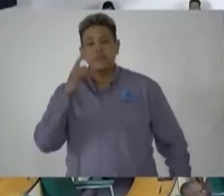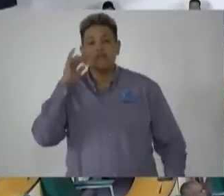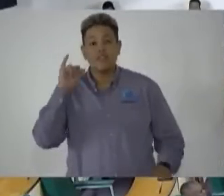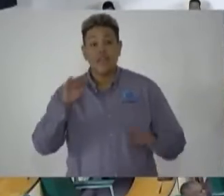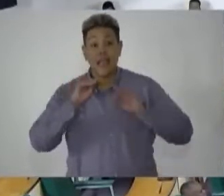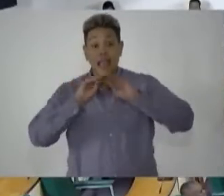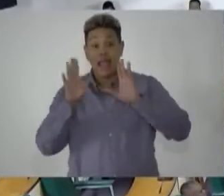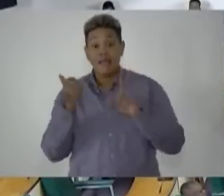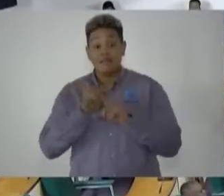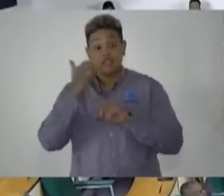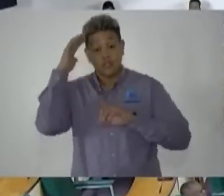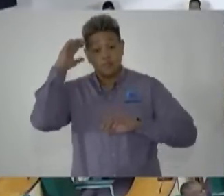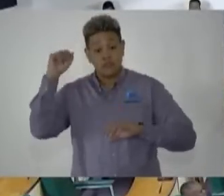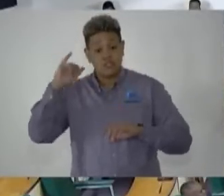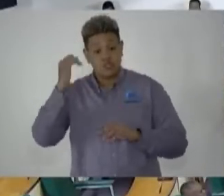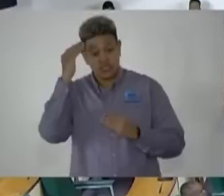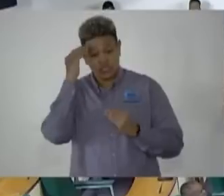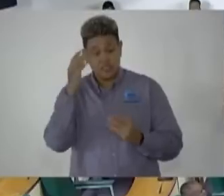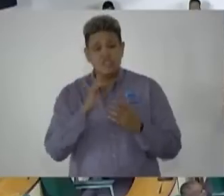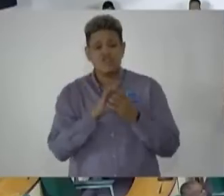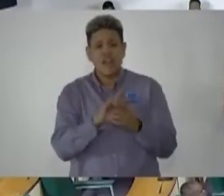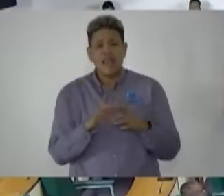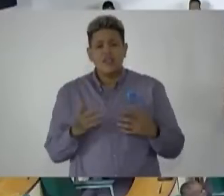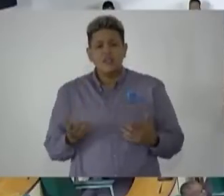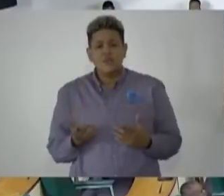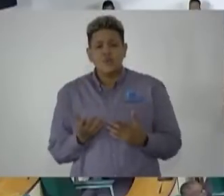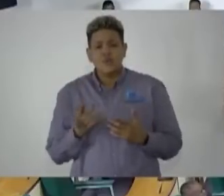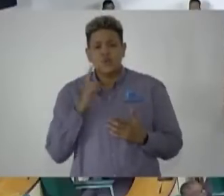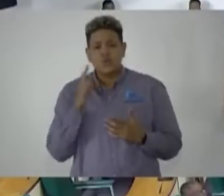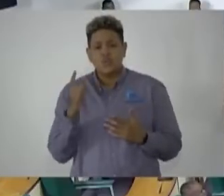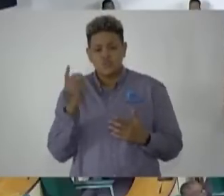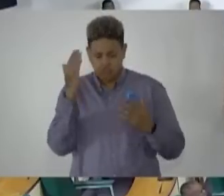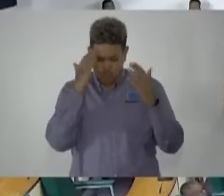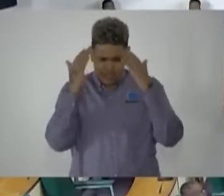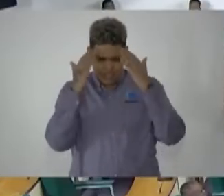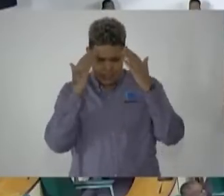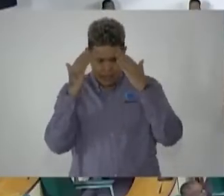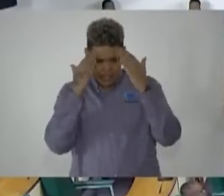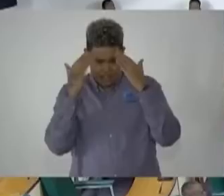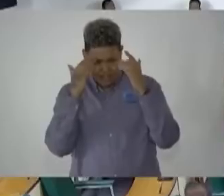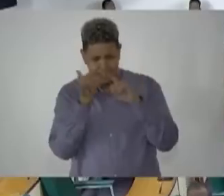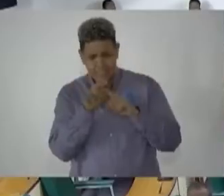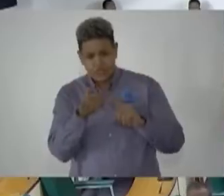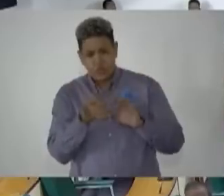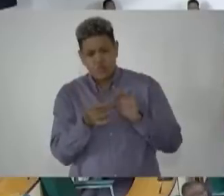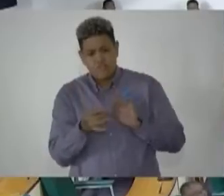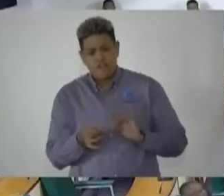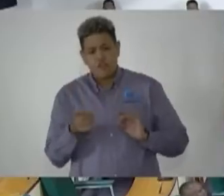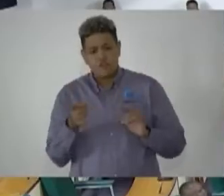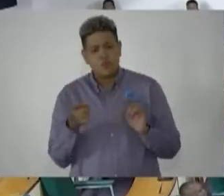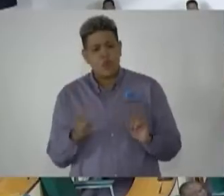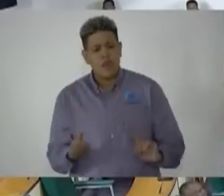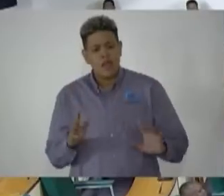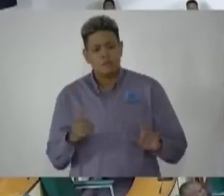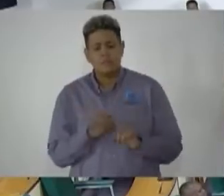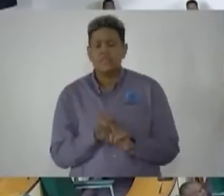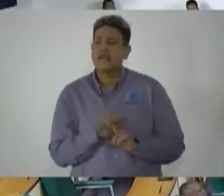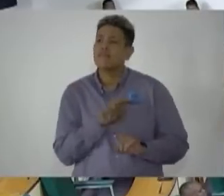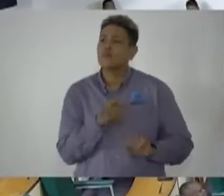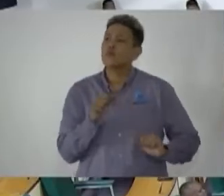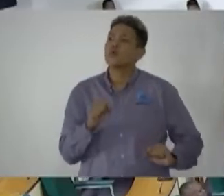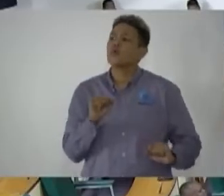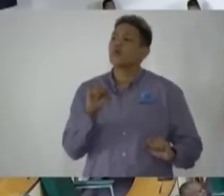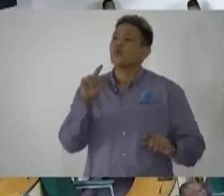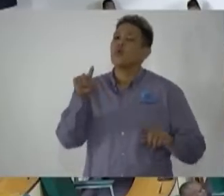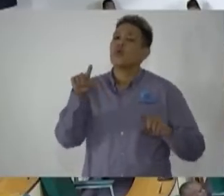Mr. President. And just in terms of the transparency that you referred to, could you